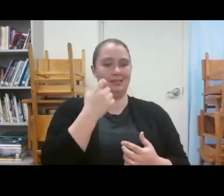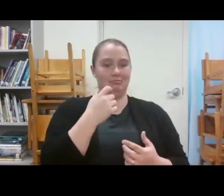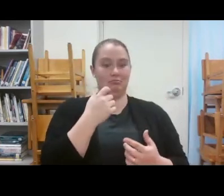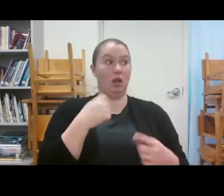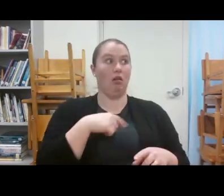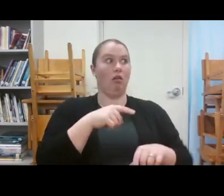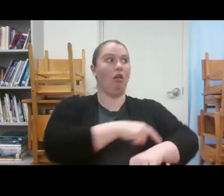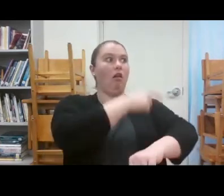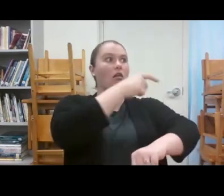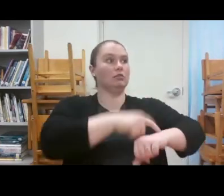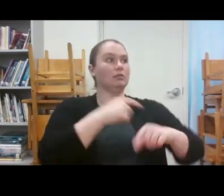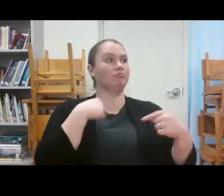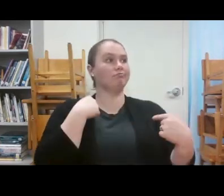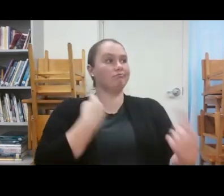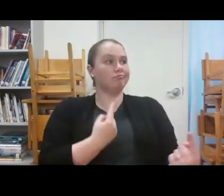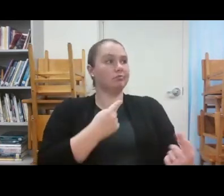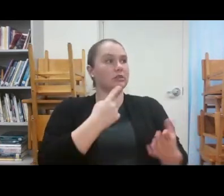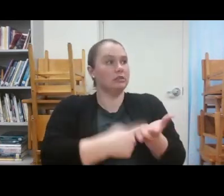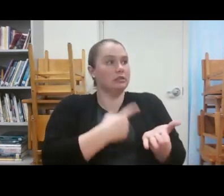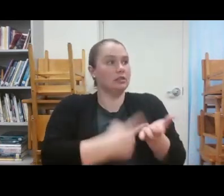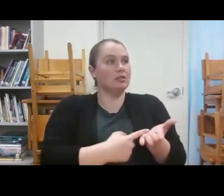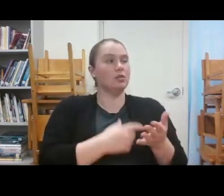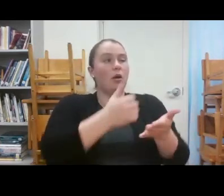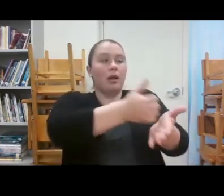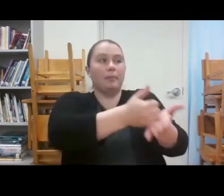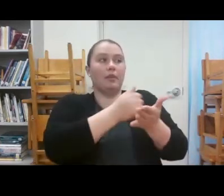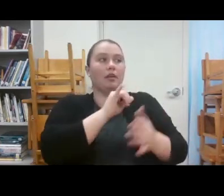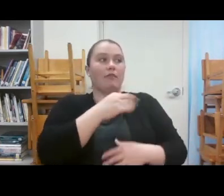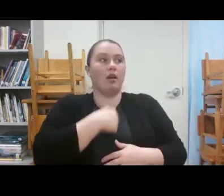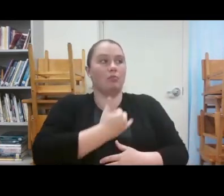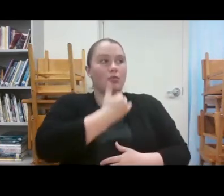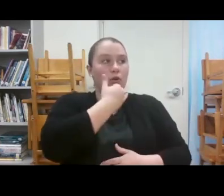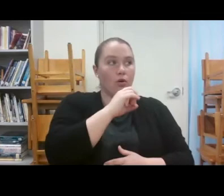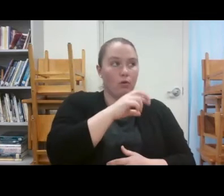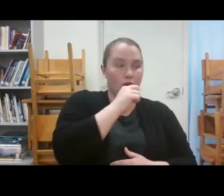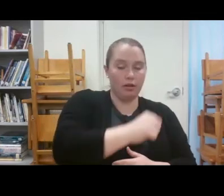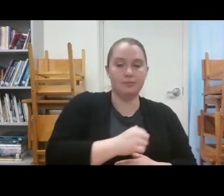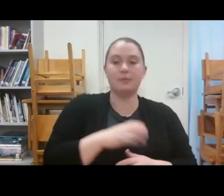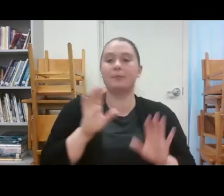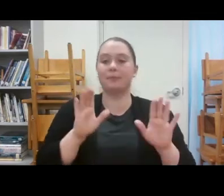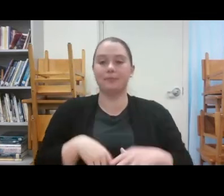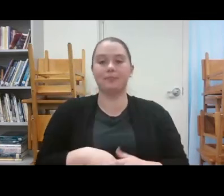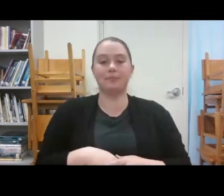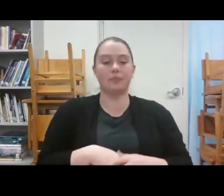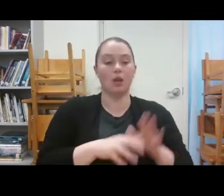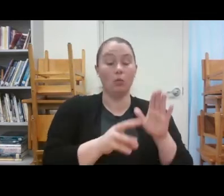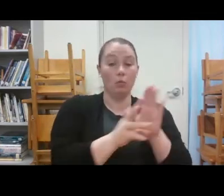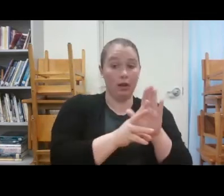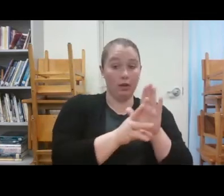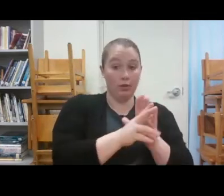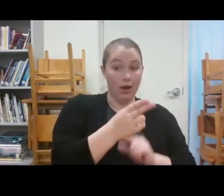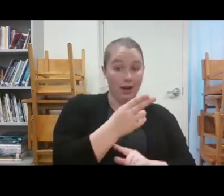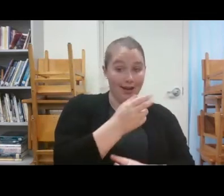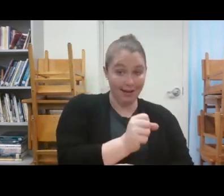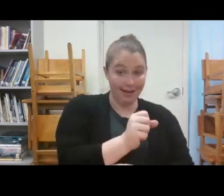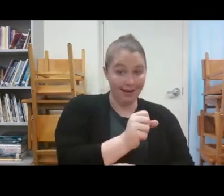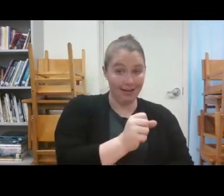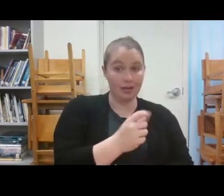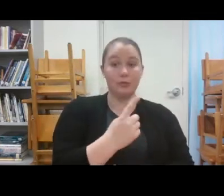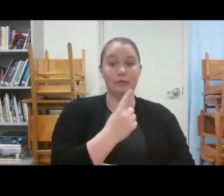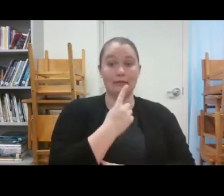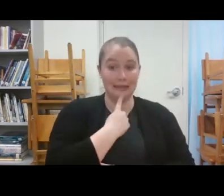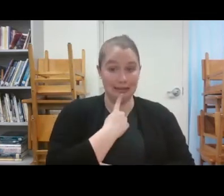So help me if I'm correct or incorrect. So with Waco High, what we have said